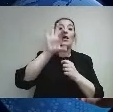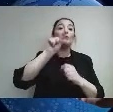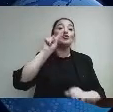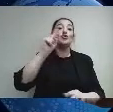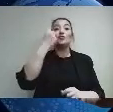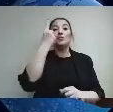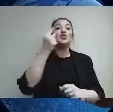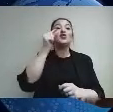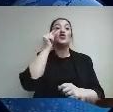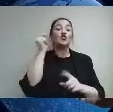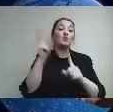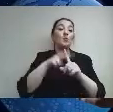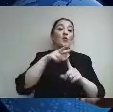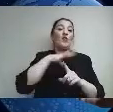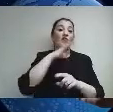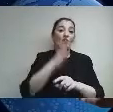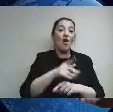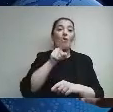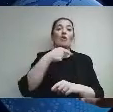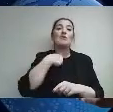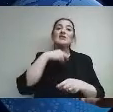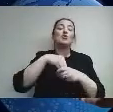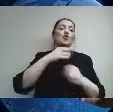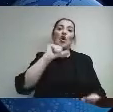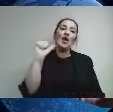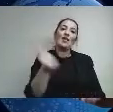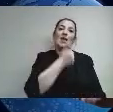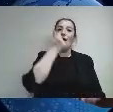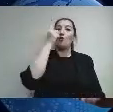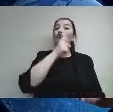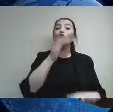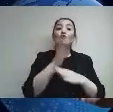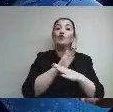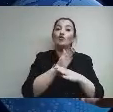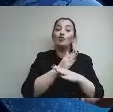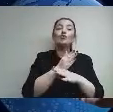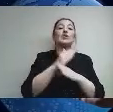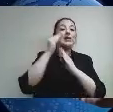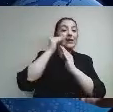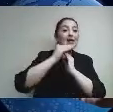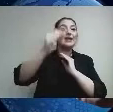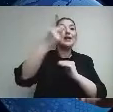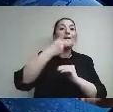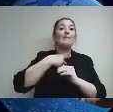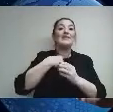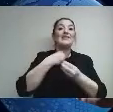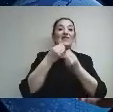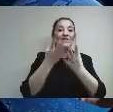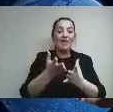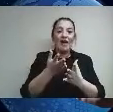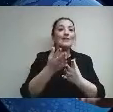The brand, the mass, the audience is ready to adopt the product that we introduce,